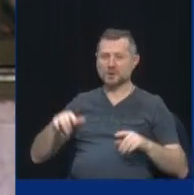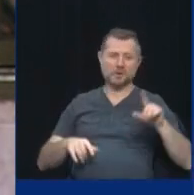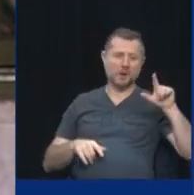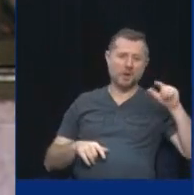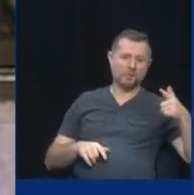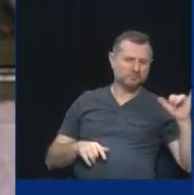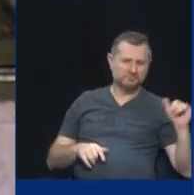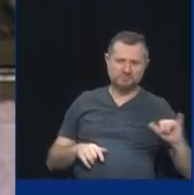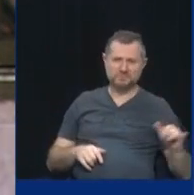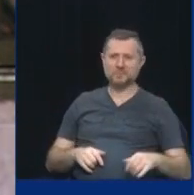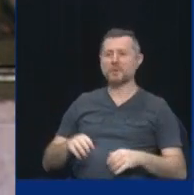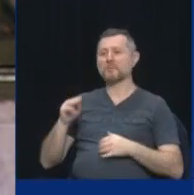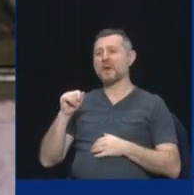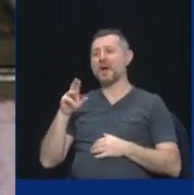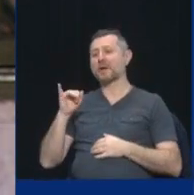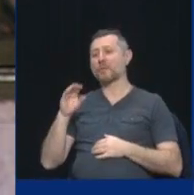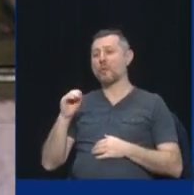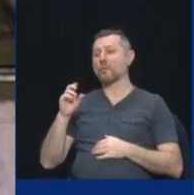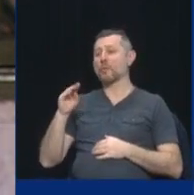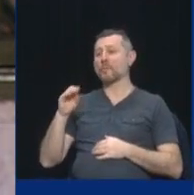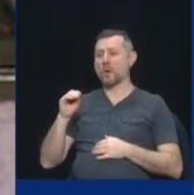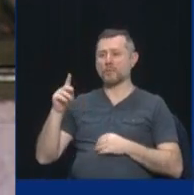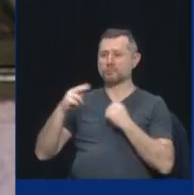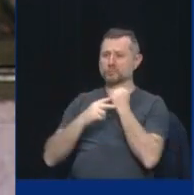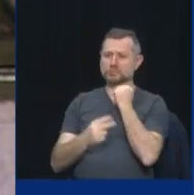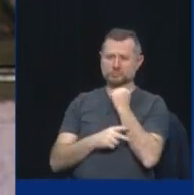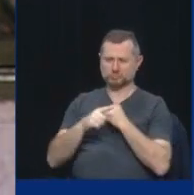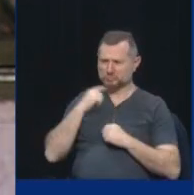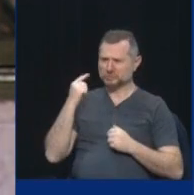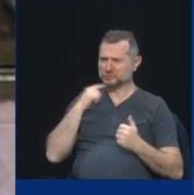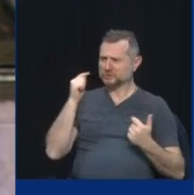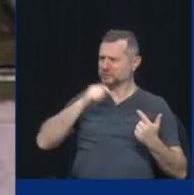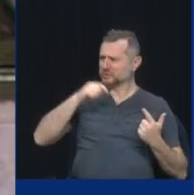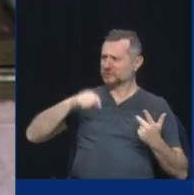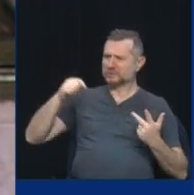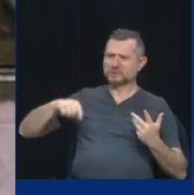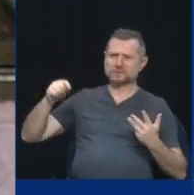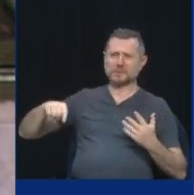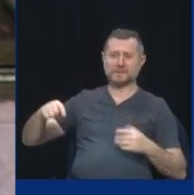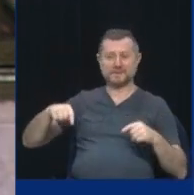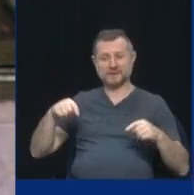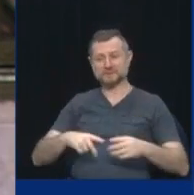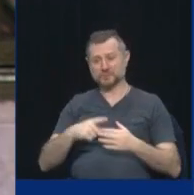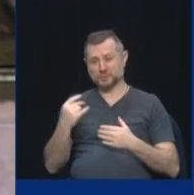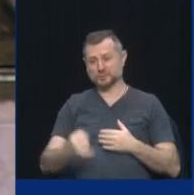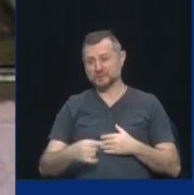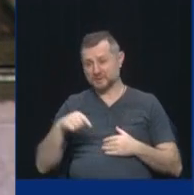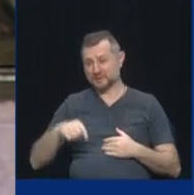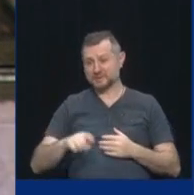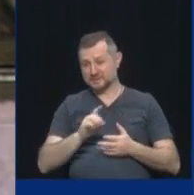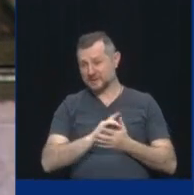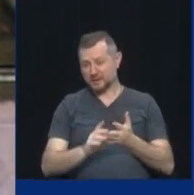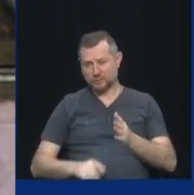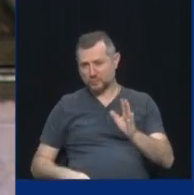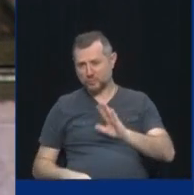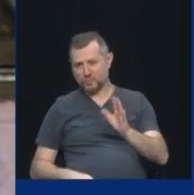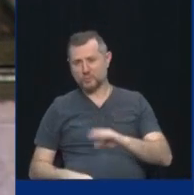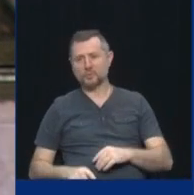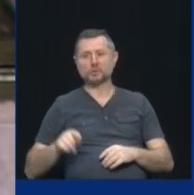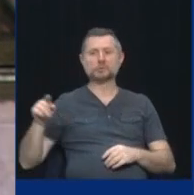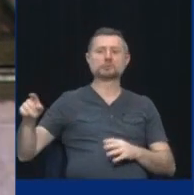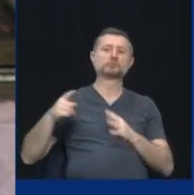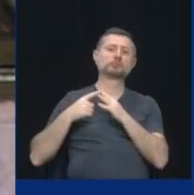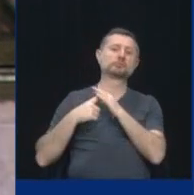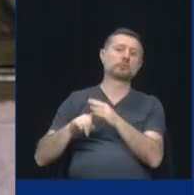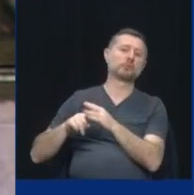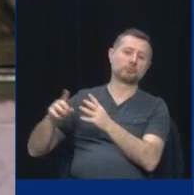was a risk. It's all a risk. It's all a risk. This project I did not design, I inherited. And when we